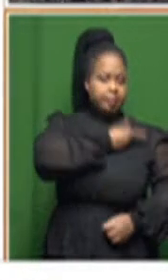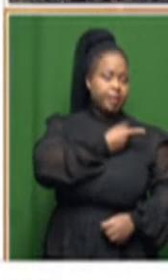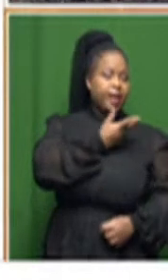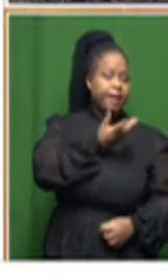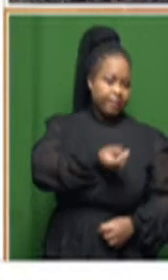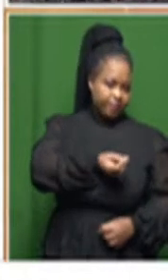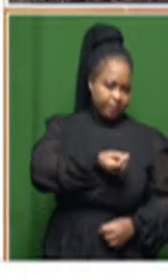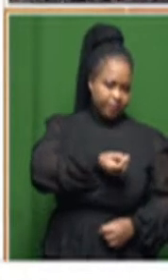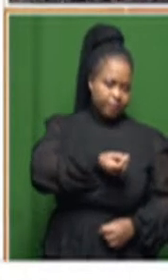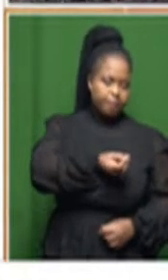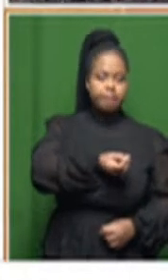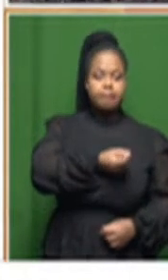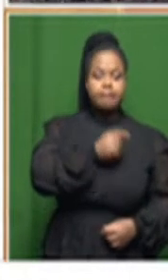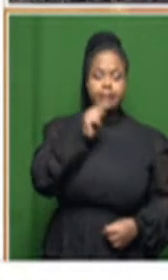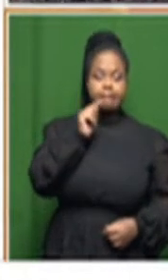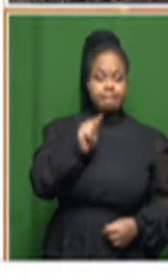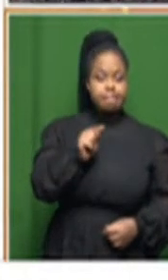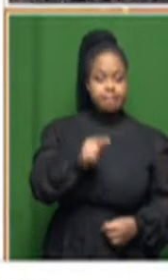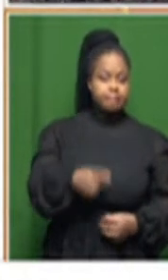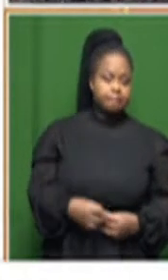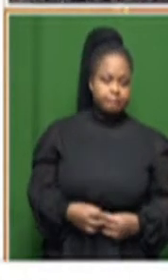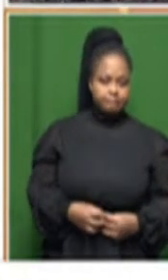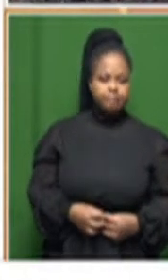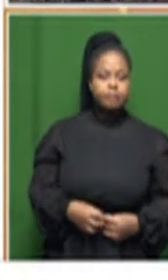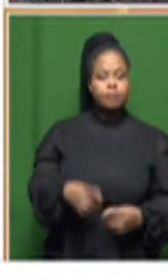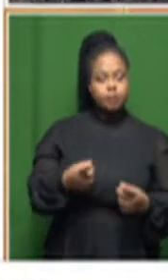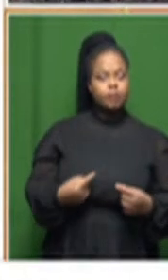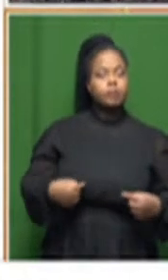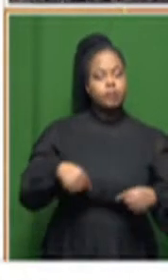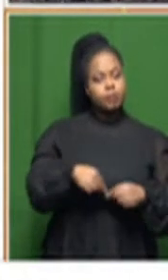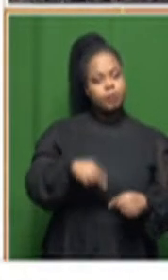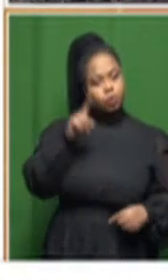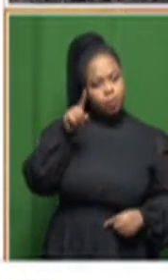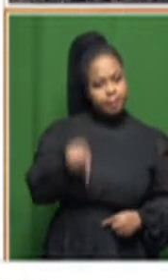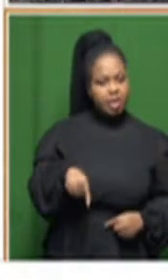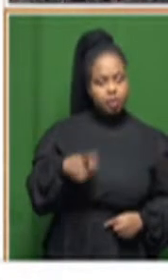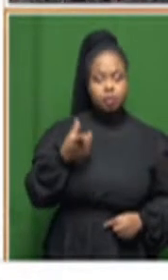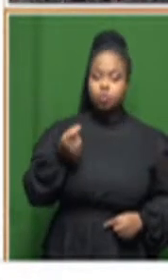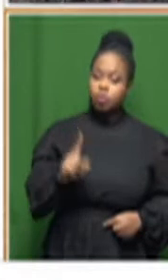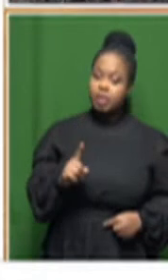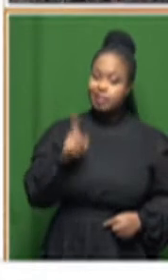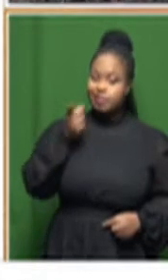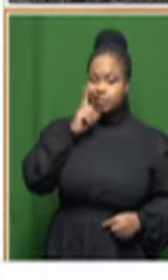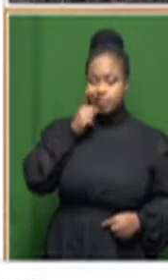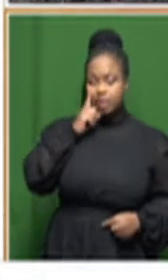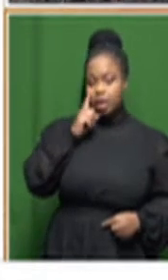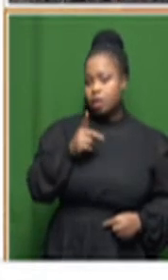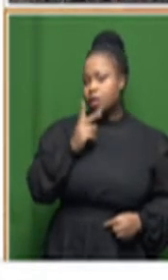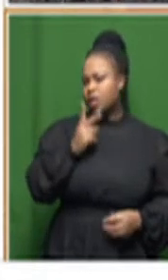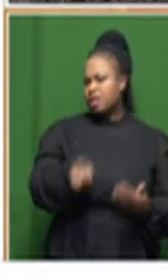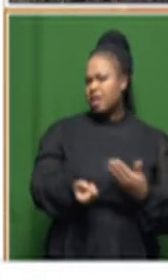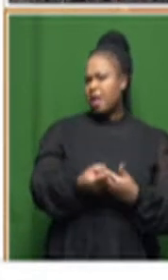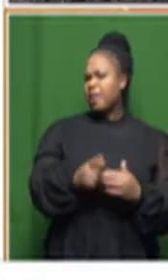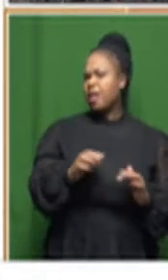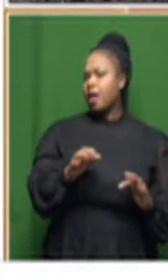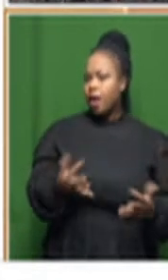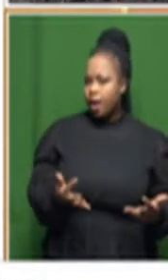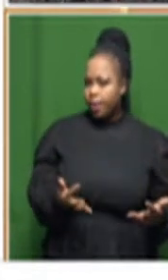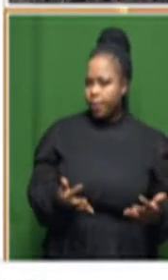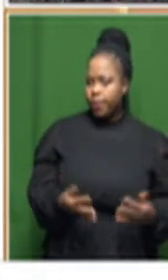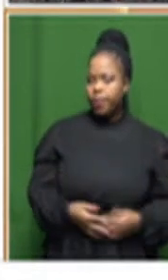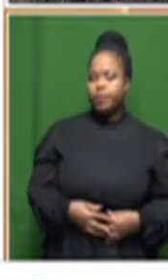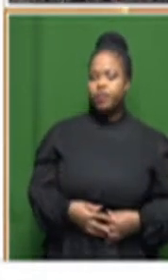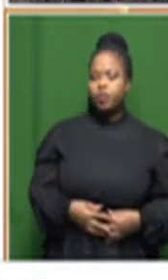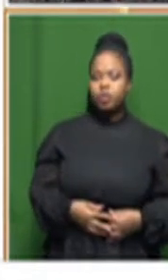vaccine. And for this purpose, we need to then look at the incidence of these in